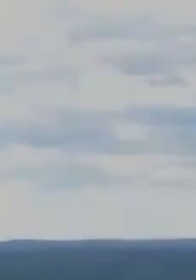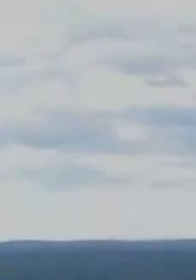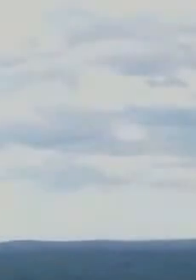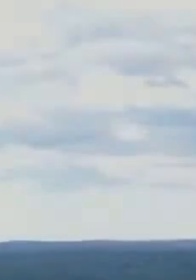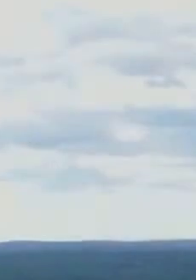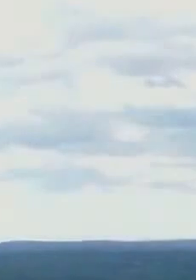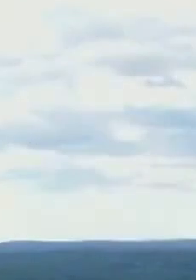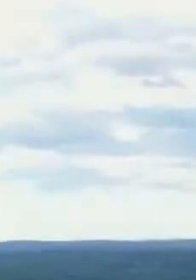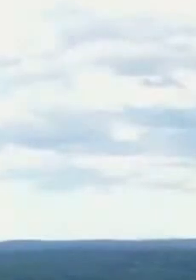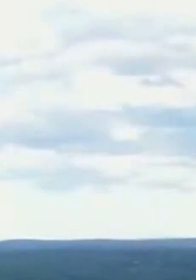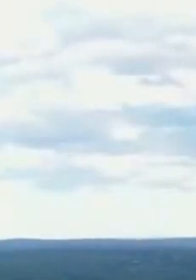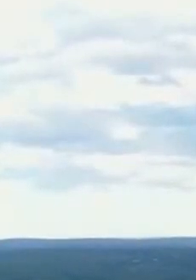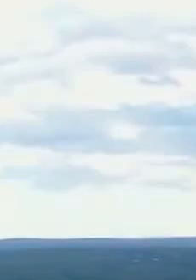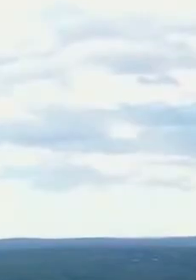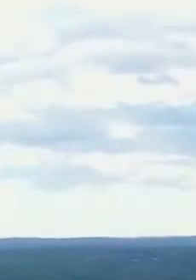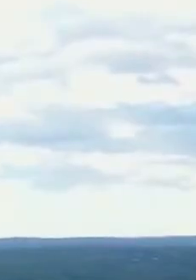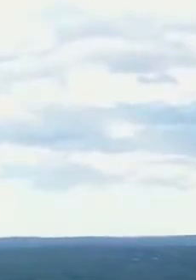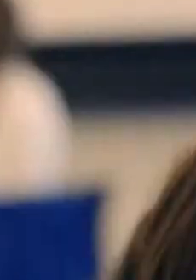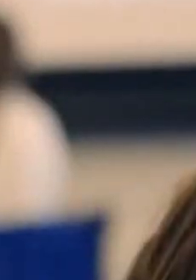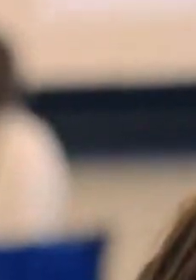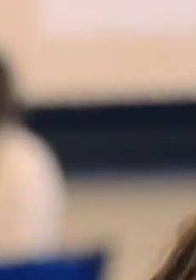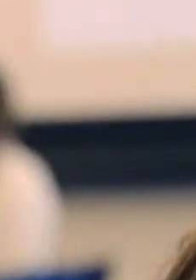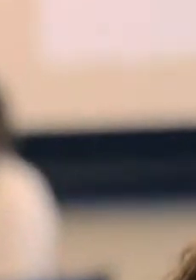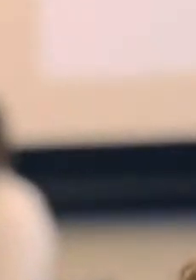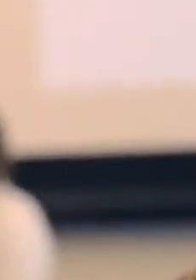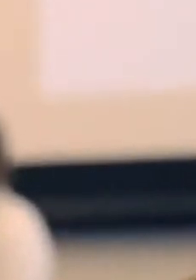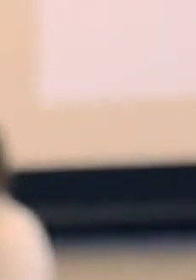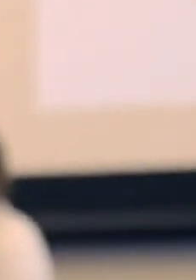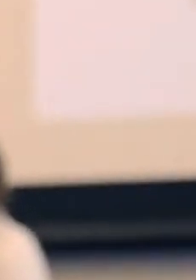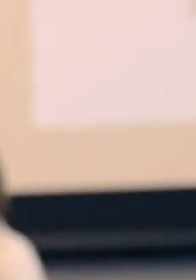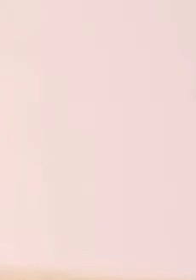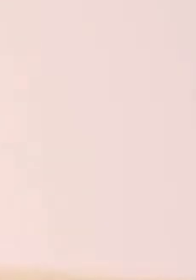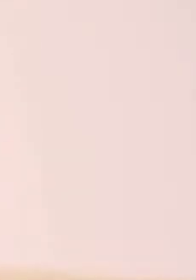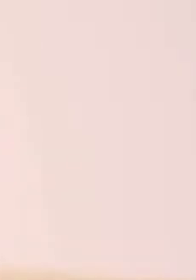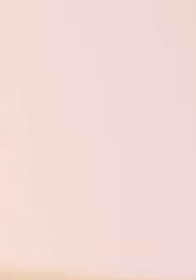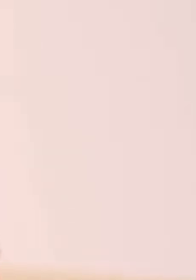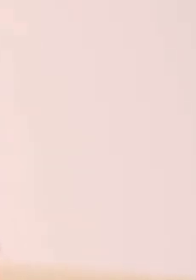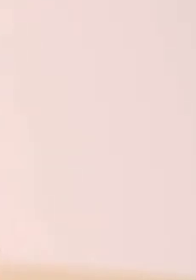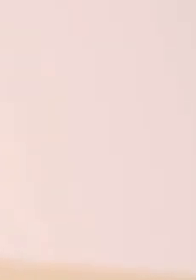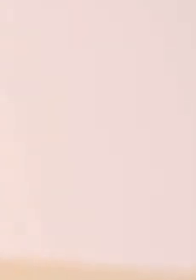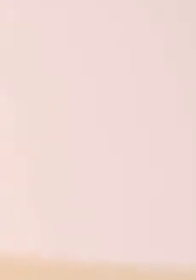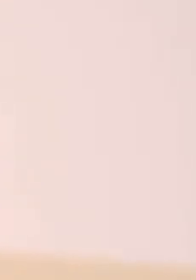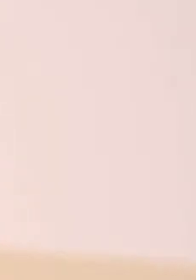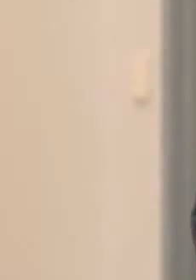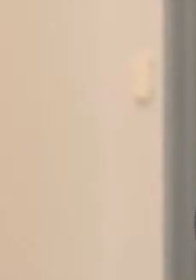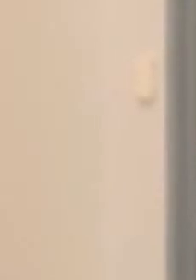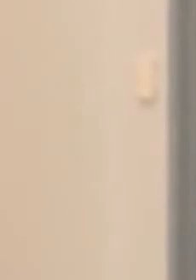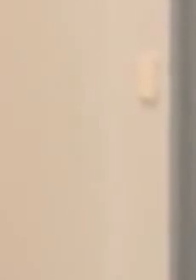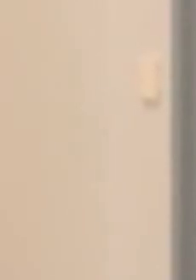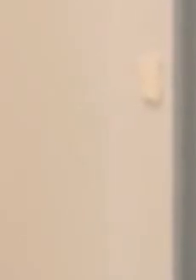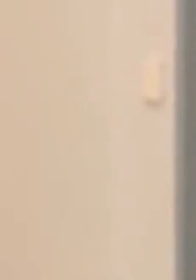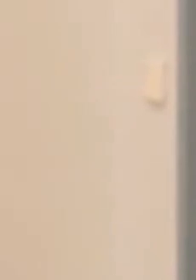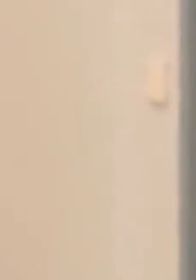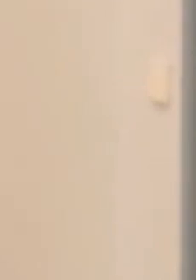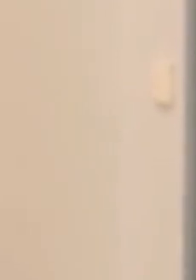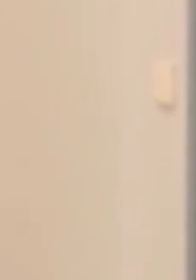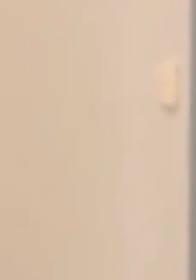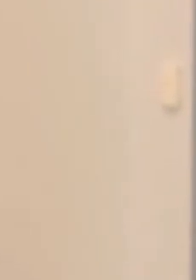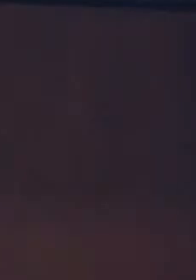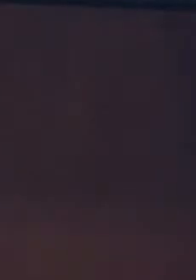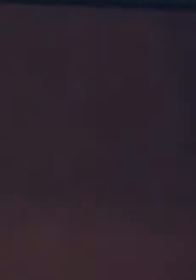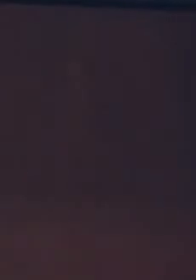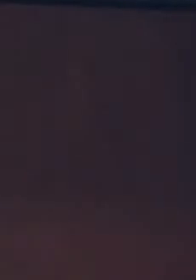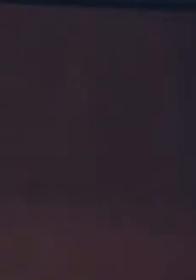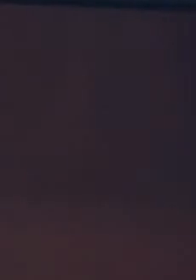as the intellectual hub of UConn's human rights programs. The Gladstein Committee, our most engaged human rights faculty, has over 40